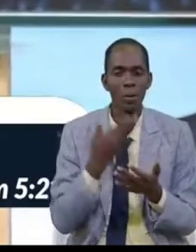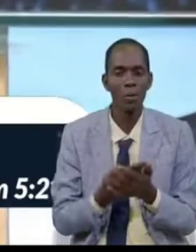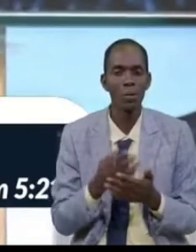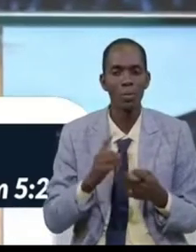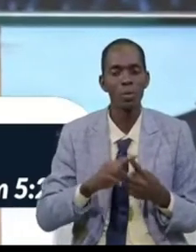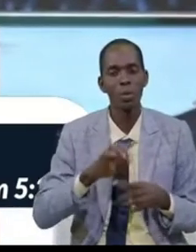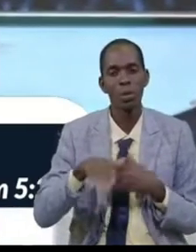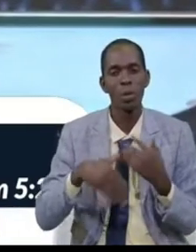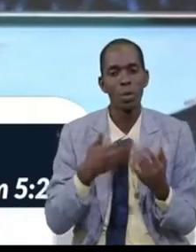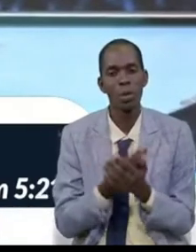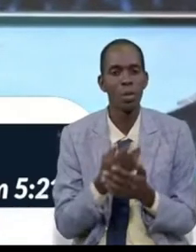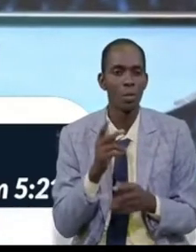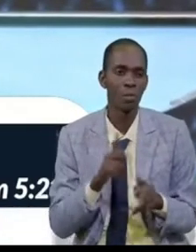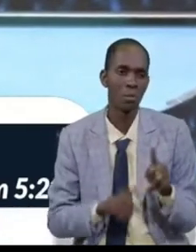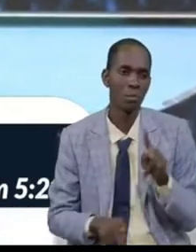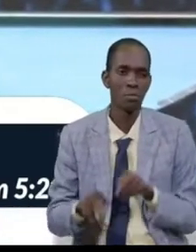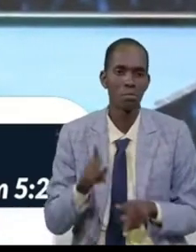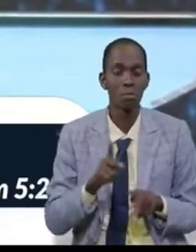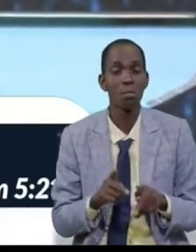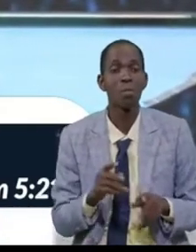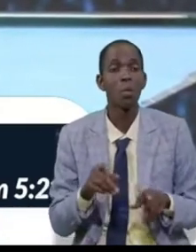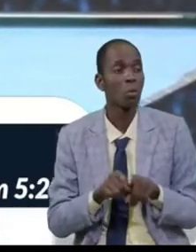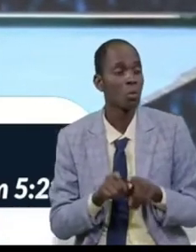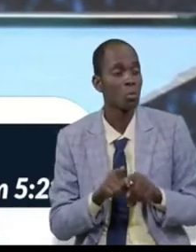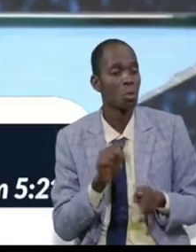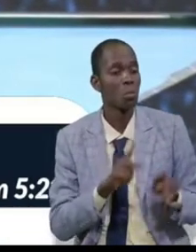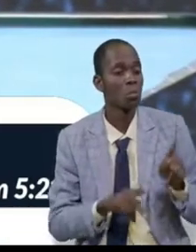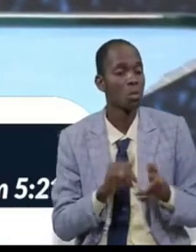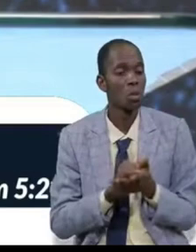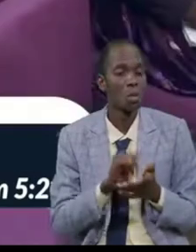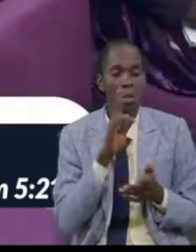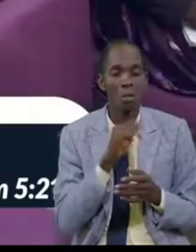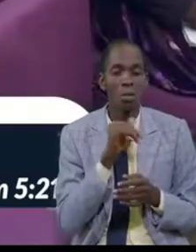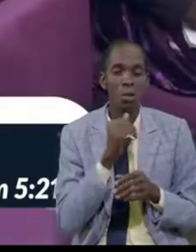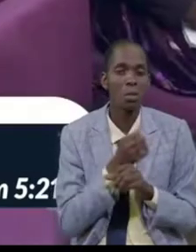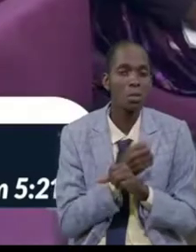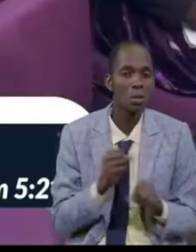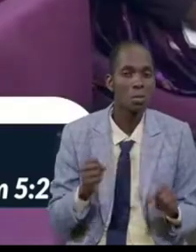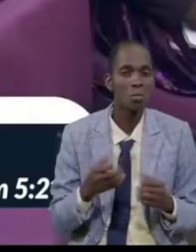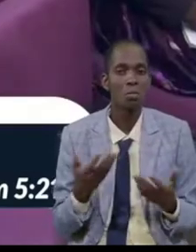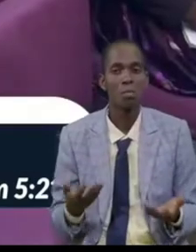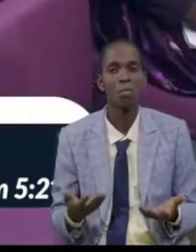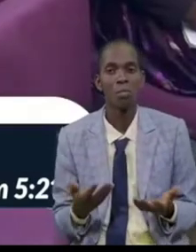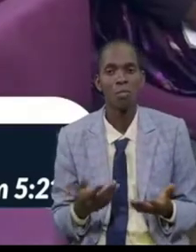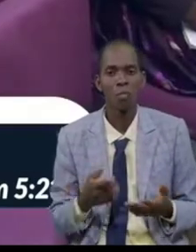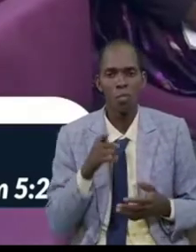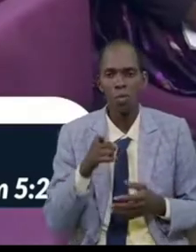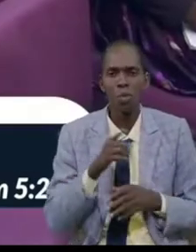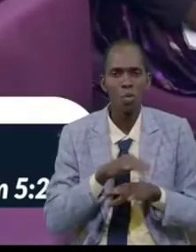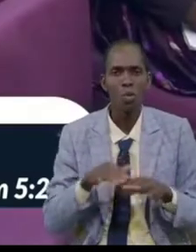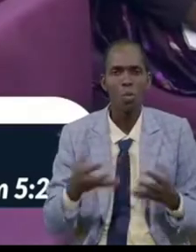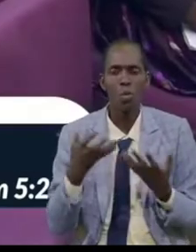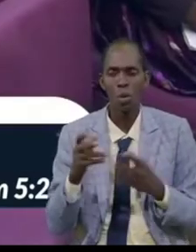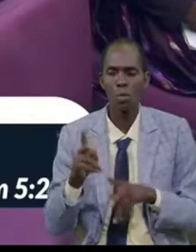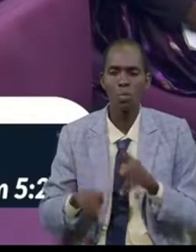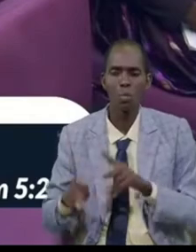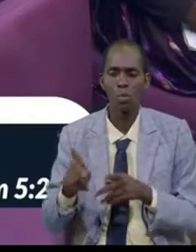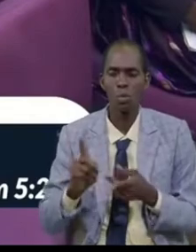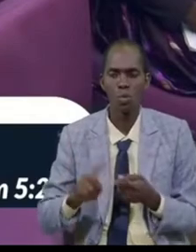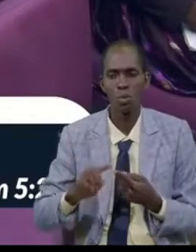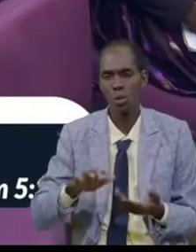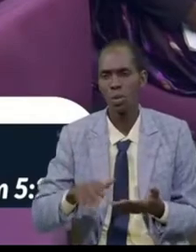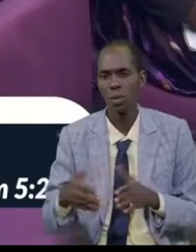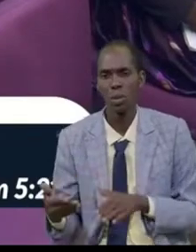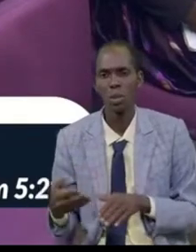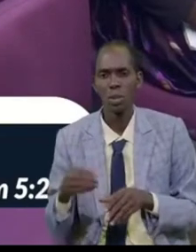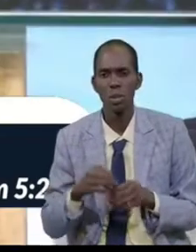all men. All men. Even those who are not born again, they have a need. You don't want them to die of hunger